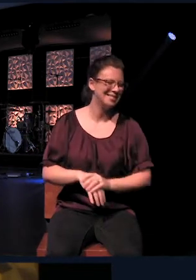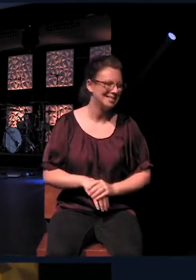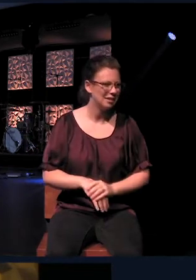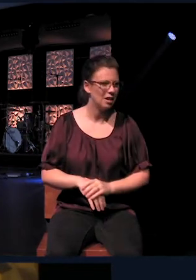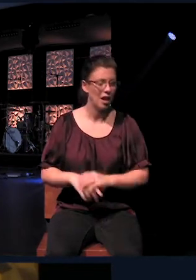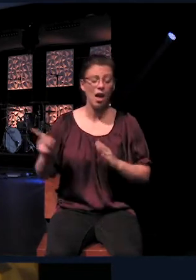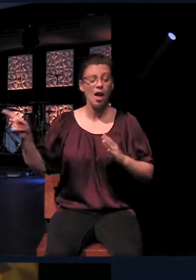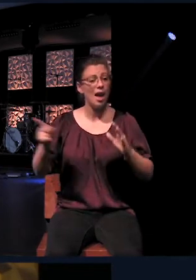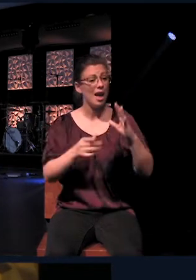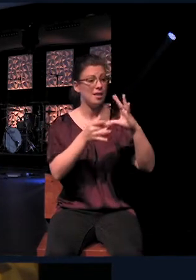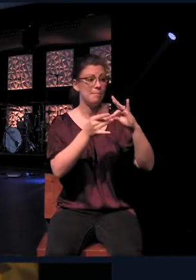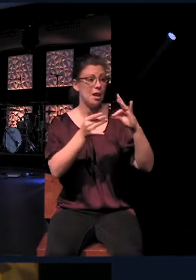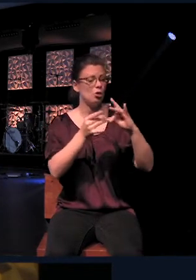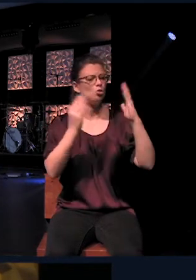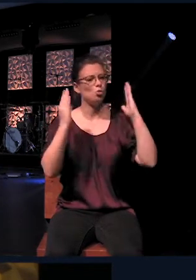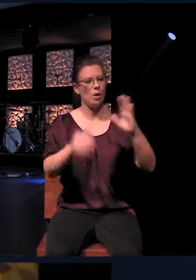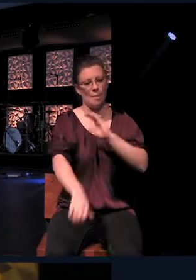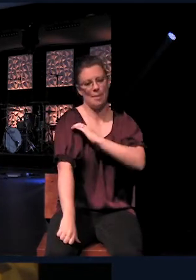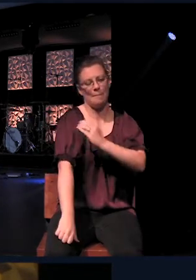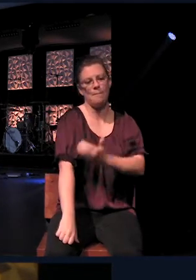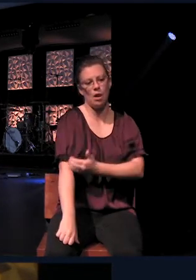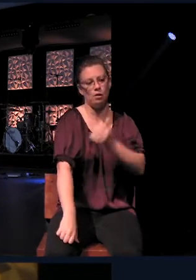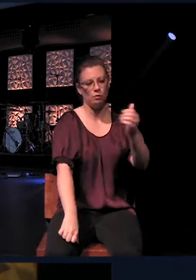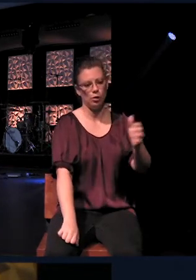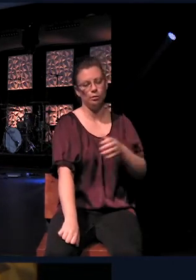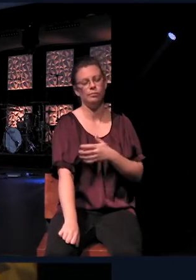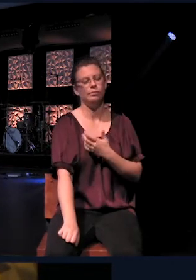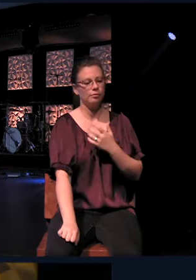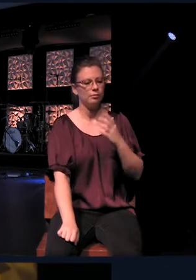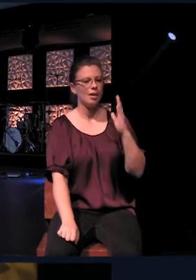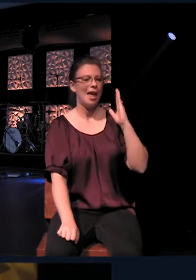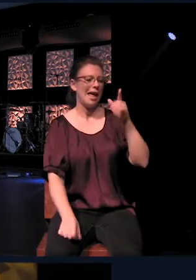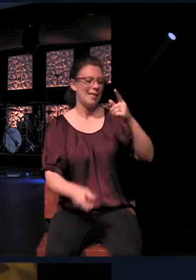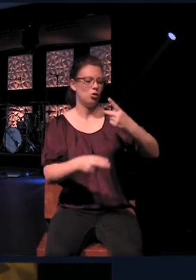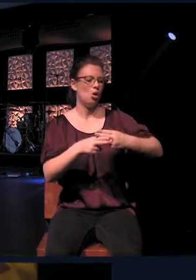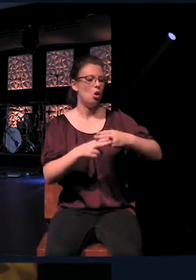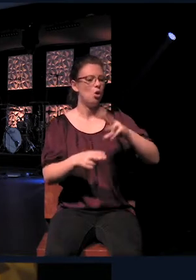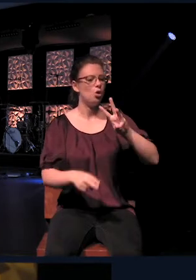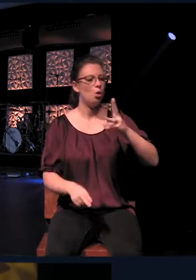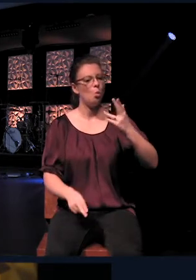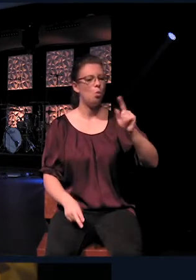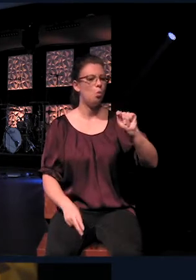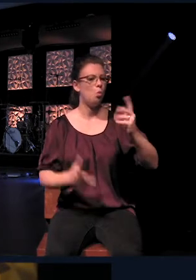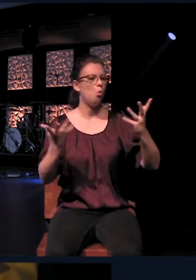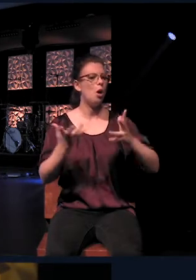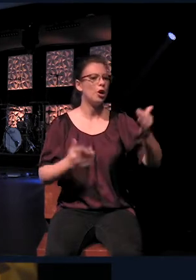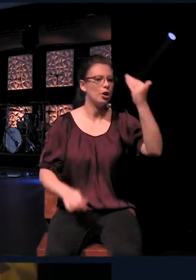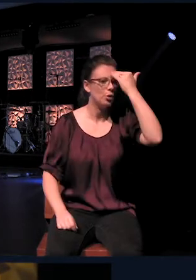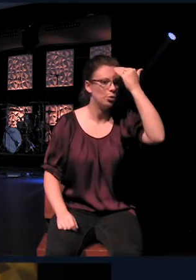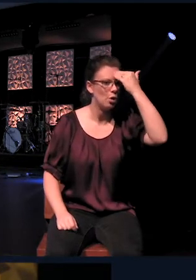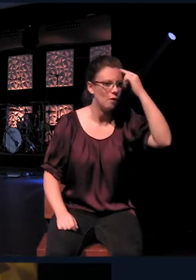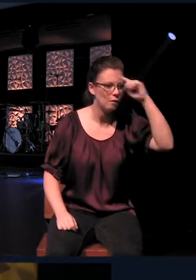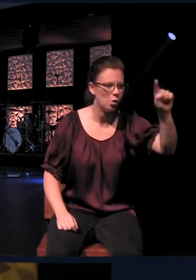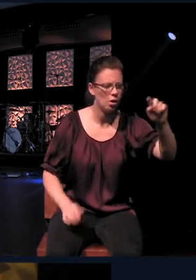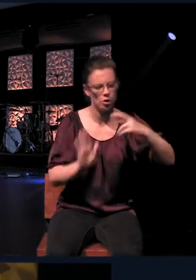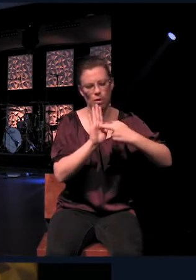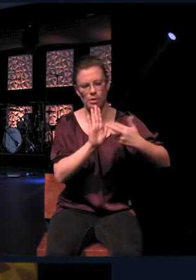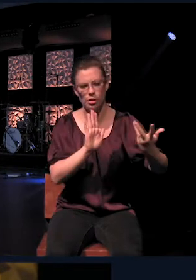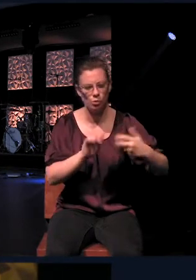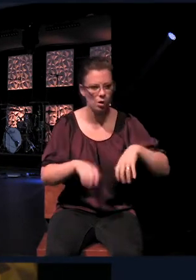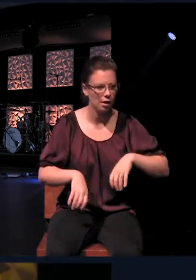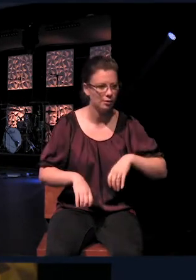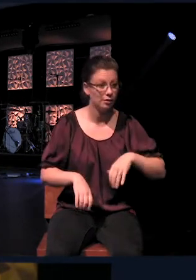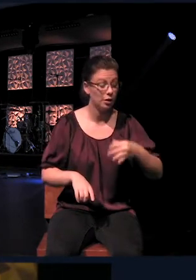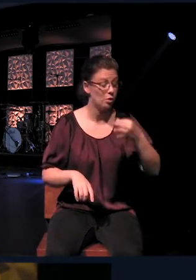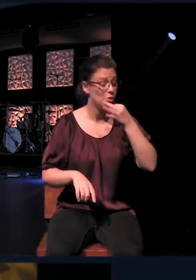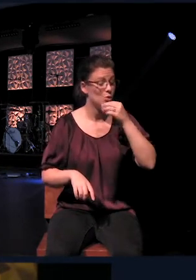about what are we known for. Before he comes, I have a few things to draw your attention to. We have an election coming up in 29